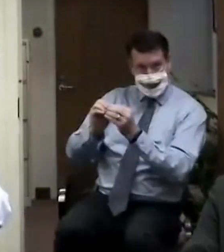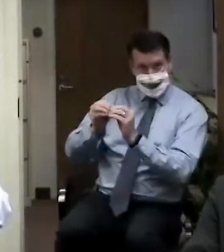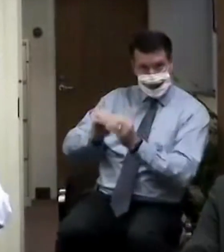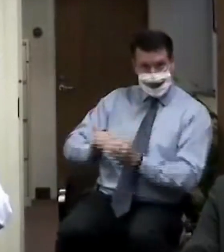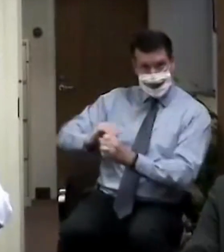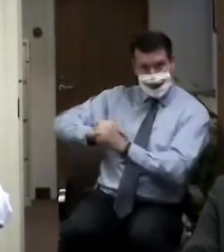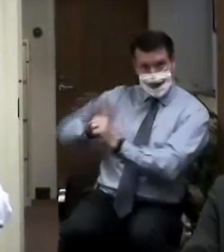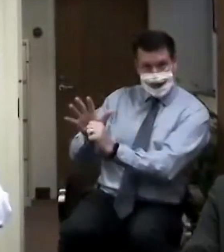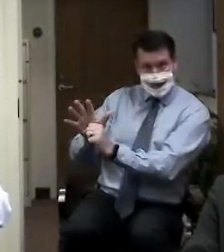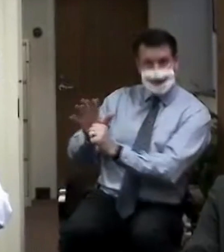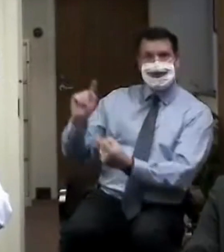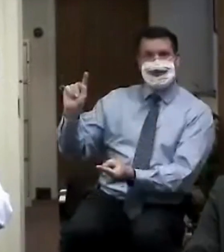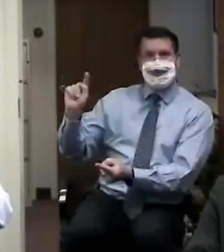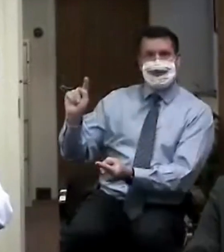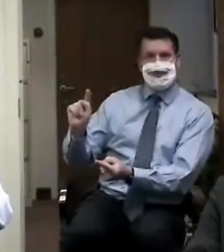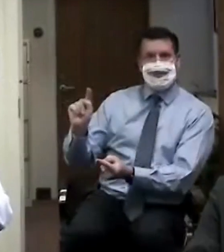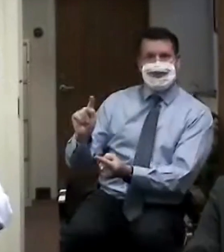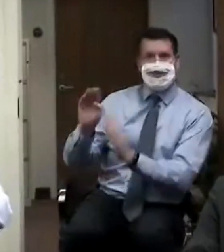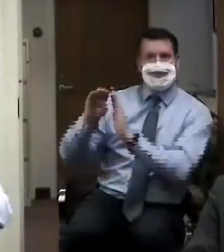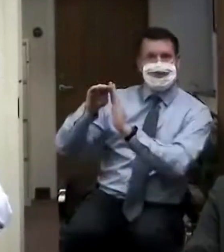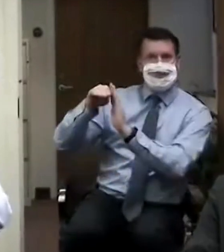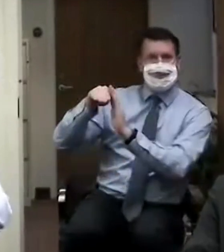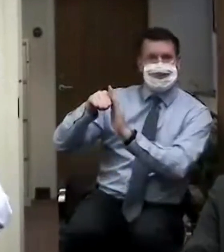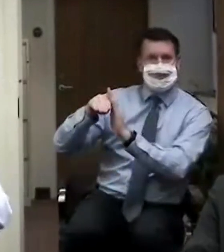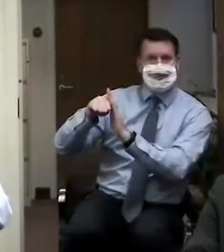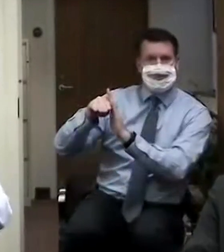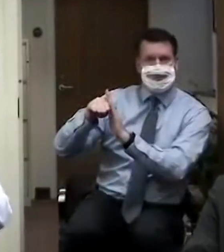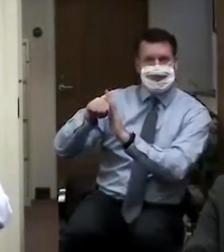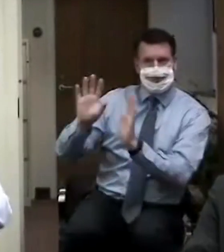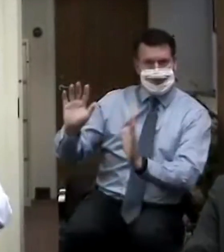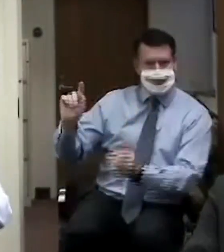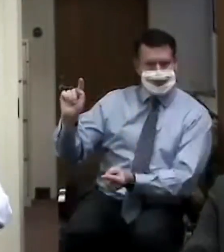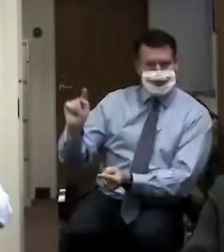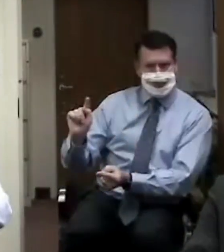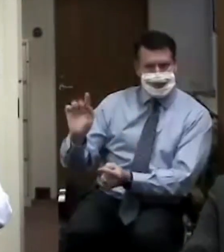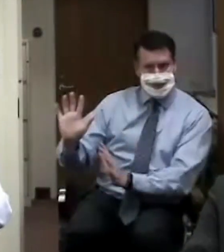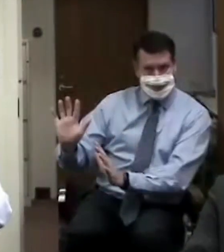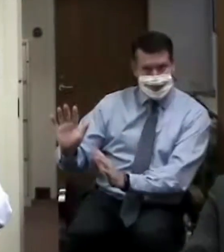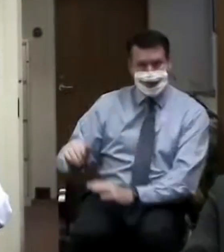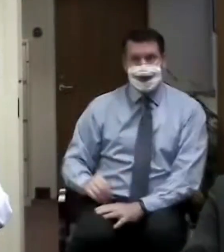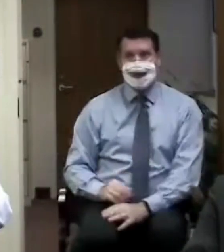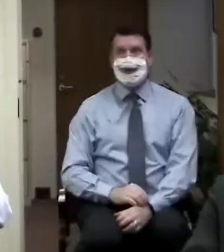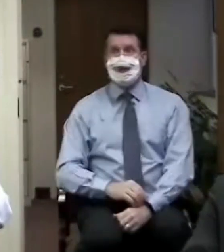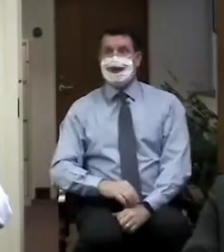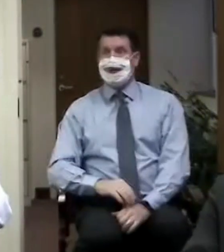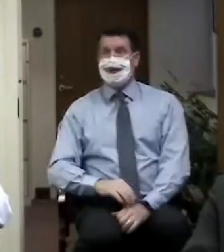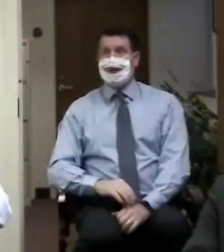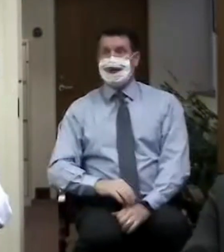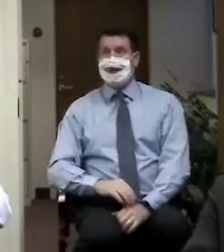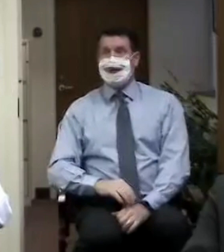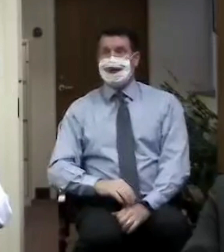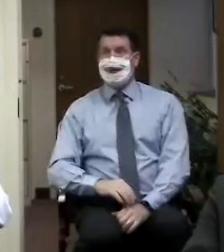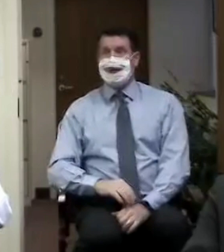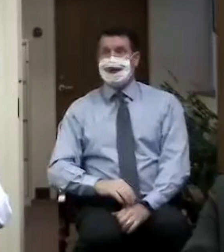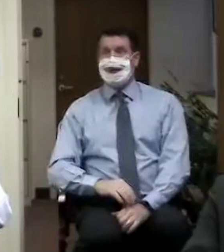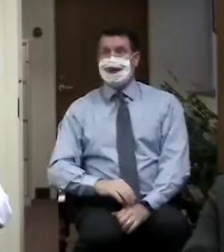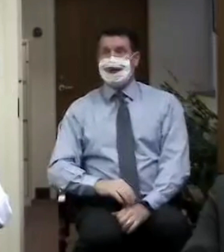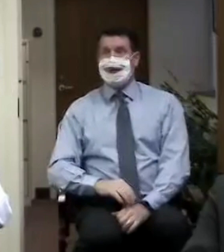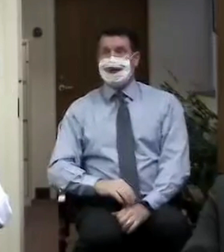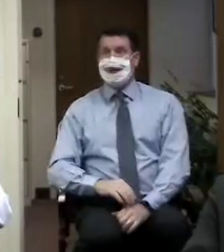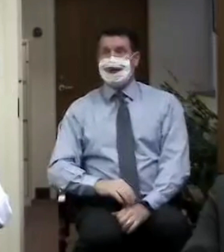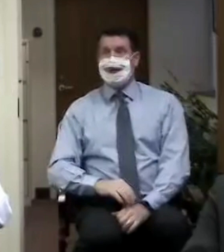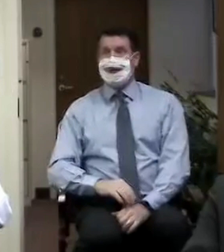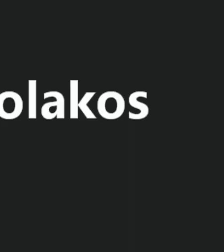risk. Not enough patients have been developed immunity from this disease to prevent it from spreading